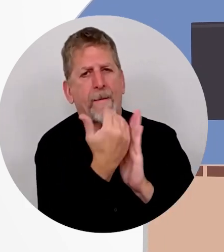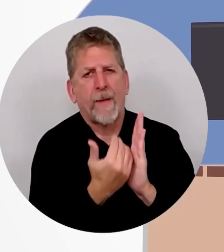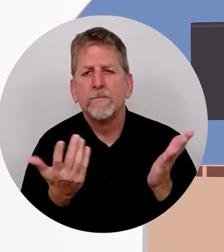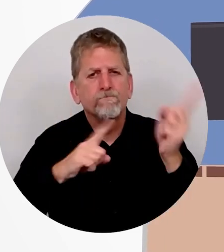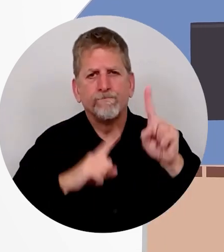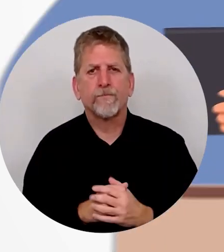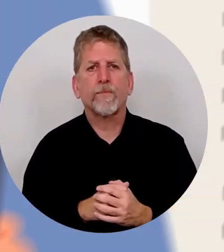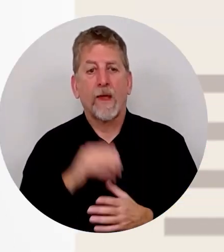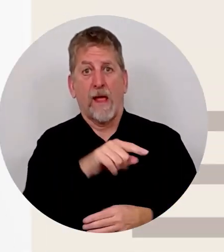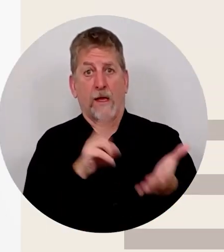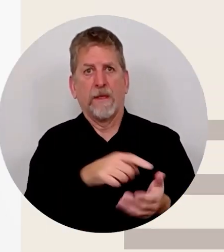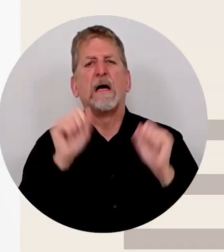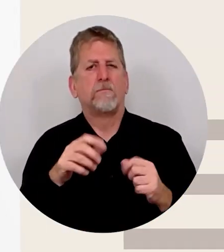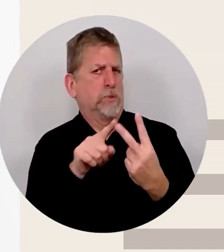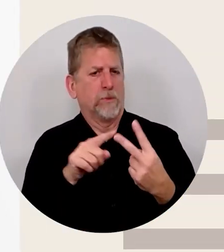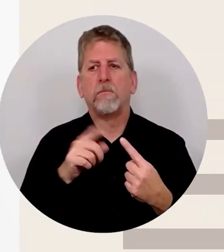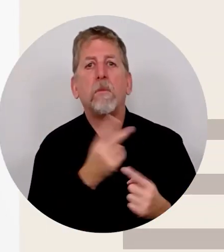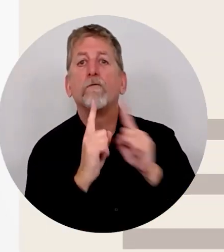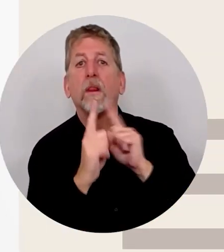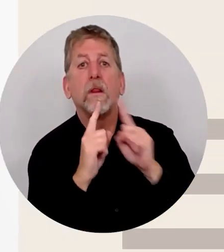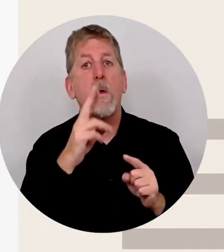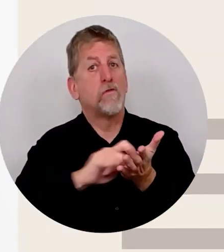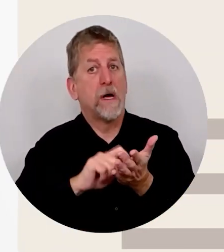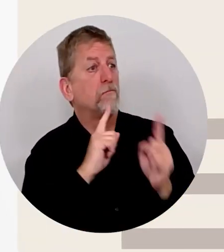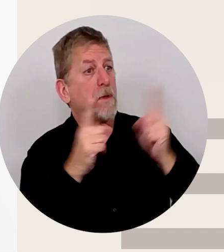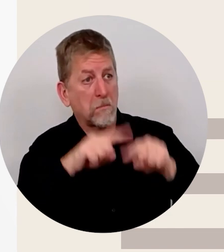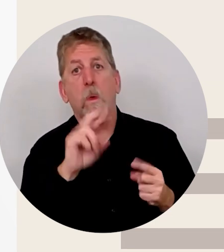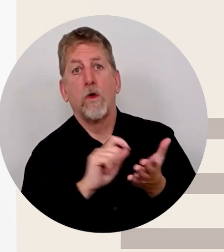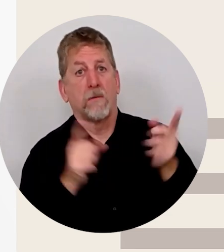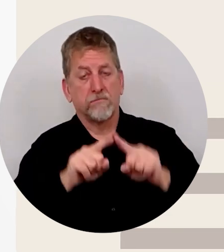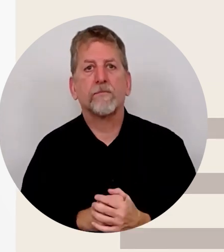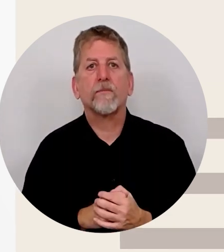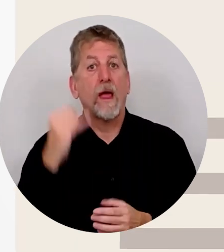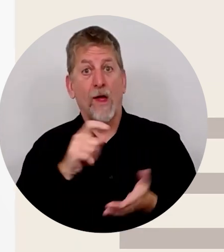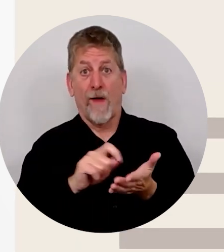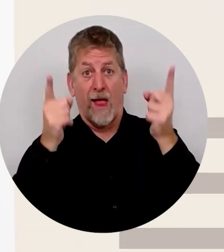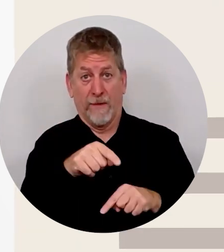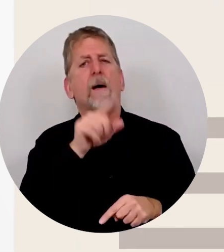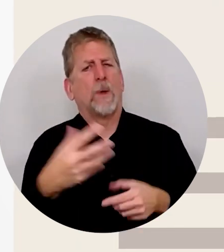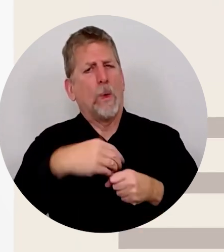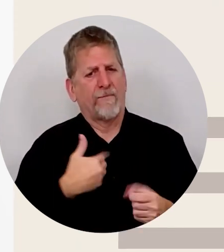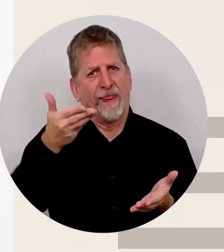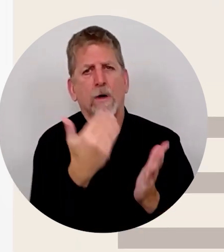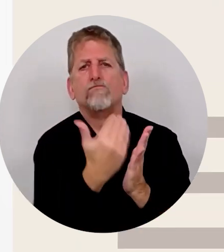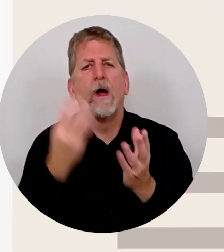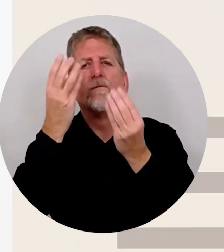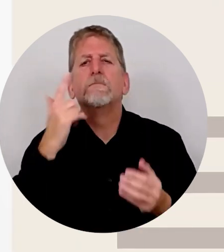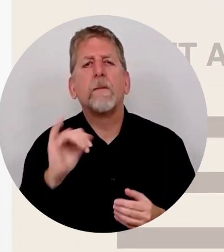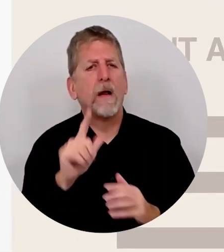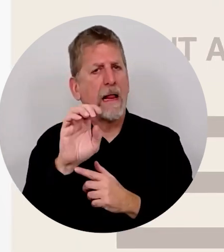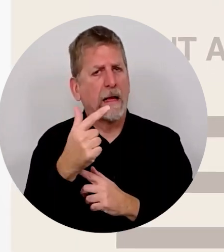writing. A written agreement must include information like the legal names of all parties, the address of the rental